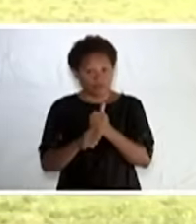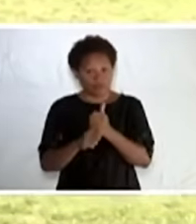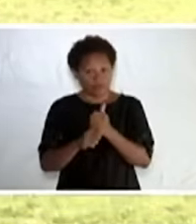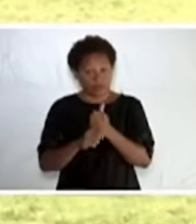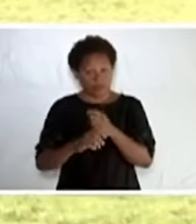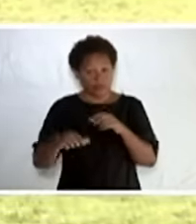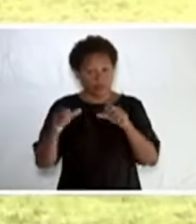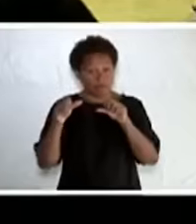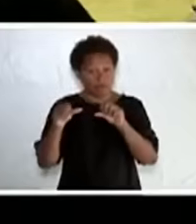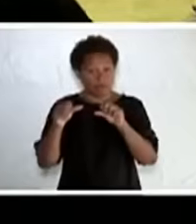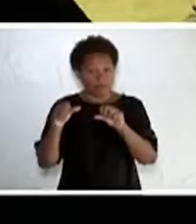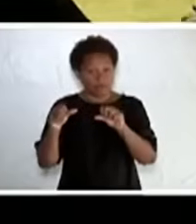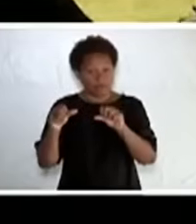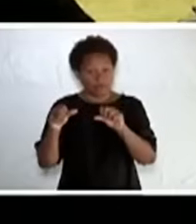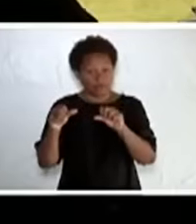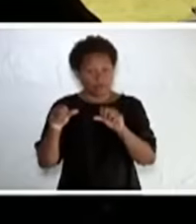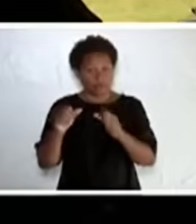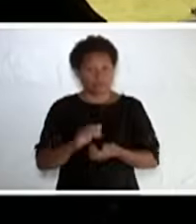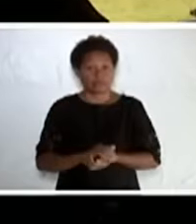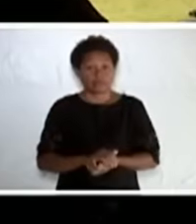ni presidente ni non mati ni tu.